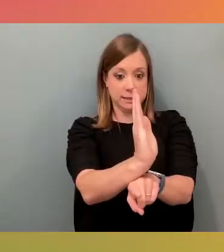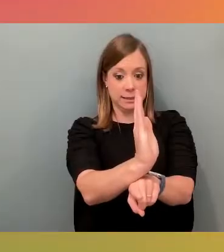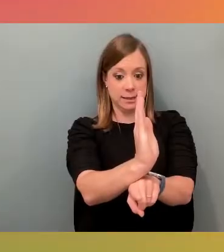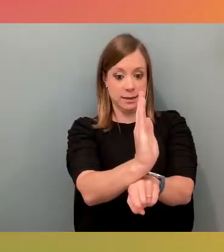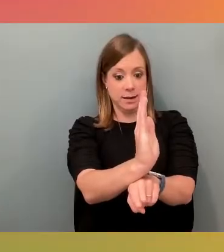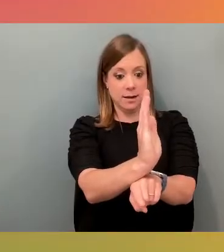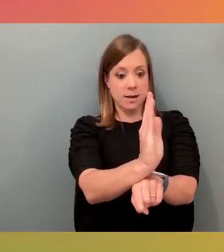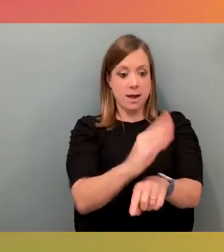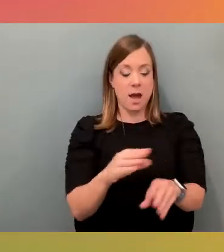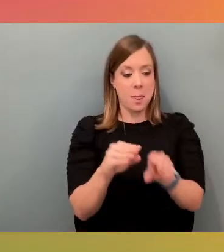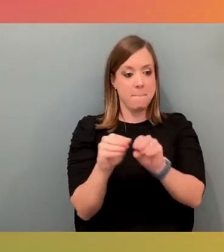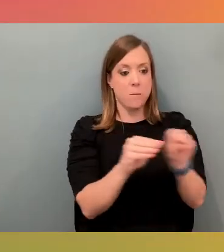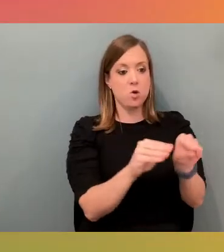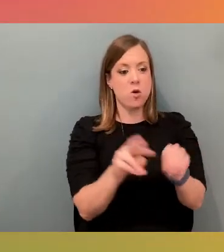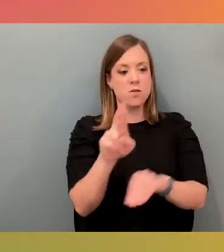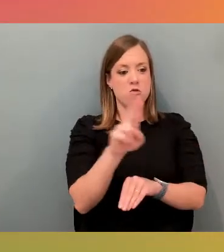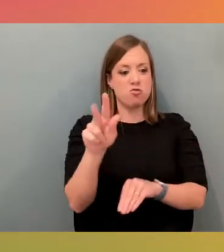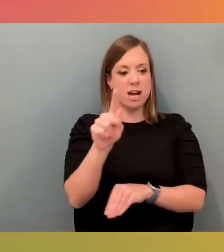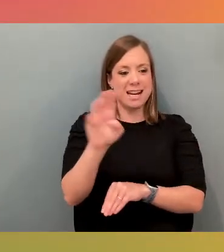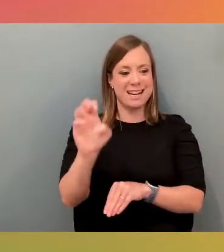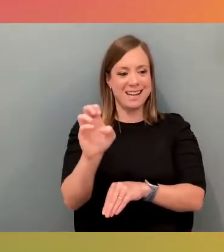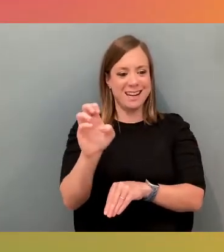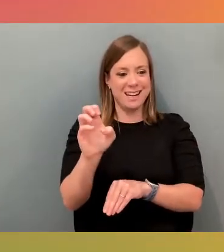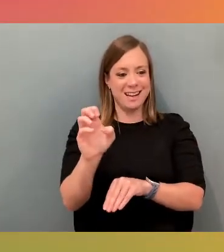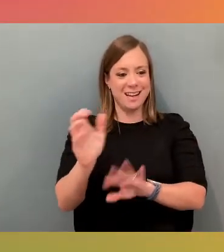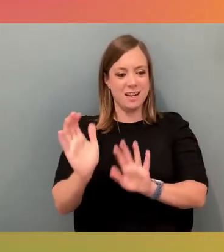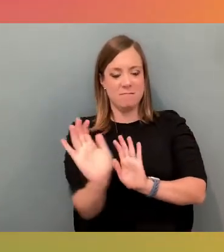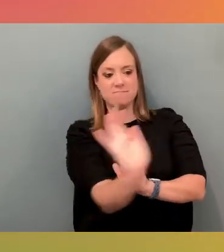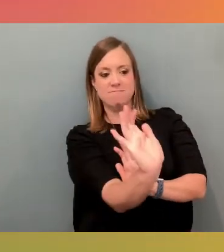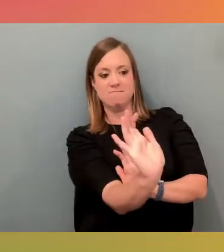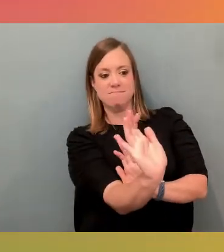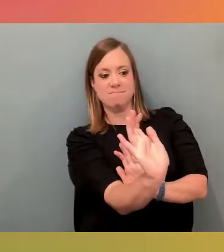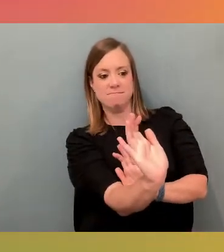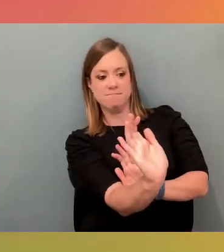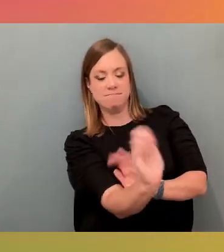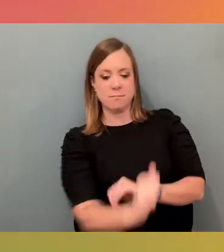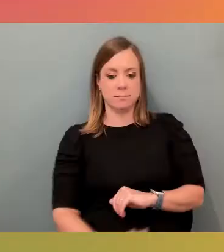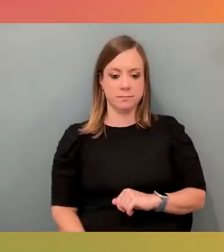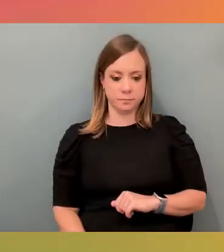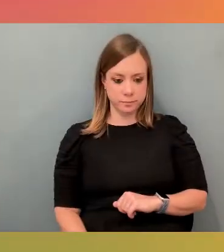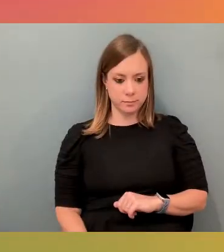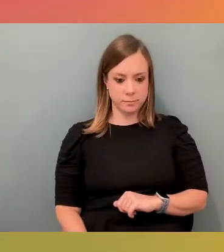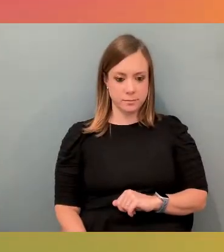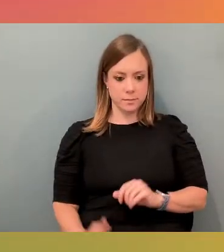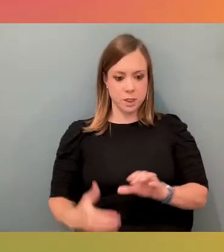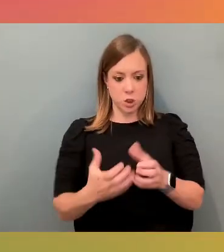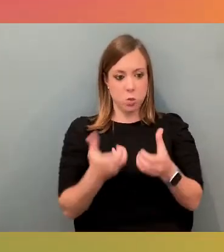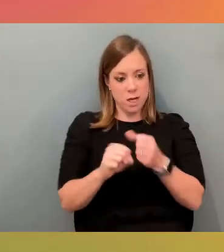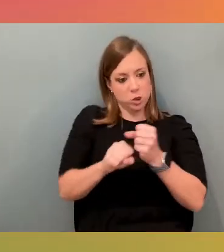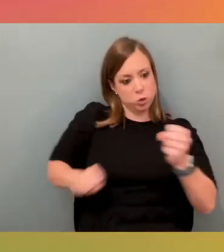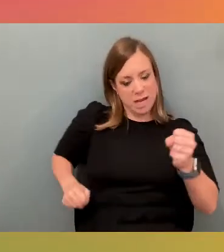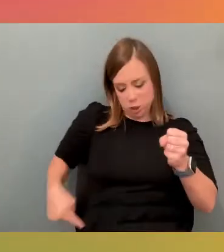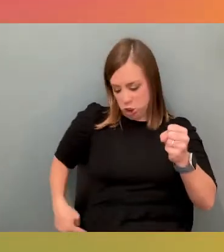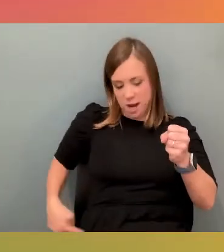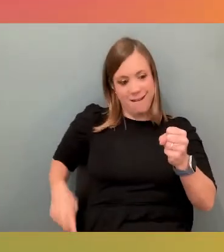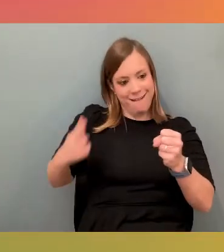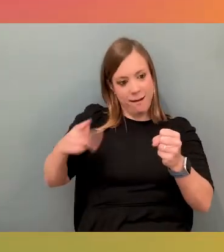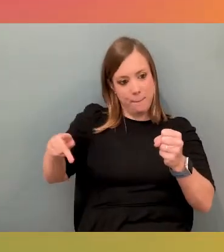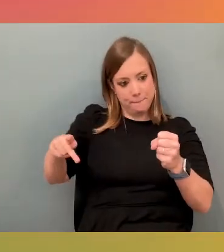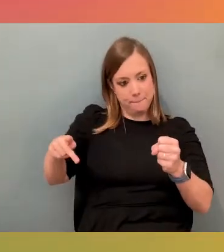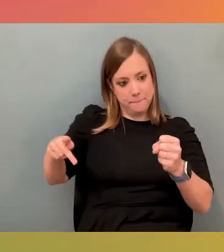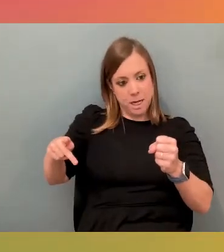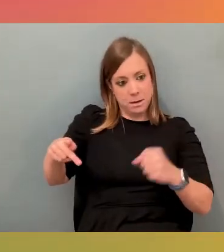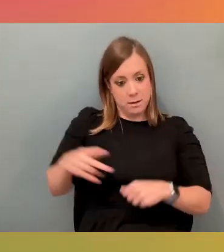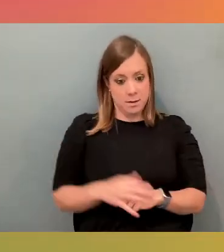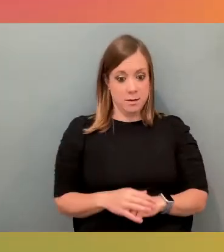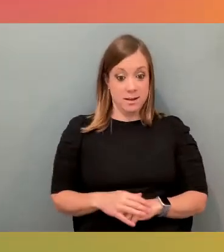We're looking for a nice stretch in that outer right hip. So option 1 is stay right here if you're feeling it. Option 2, clasp your